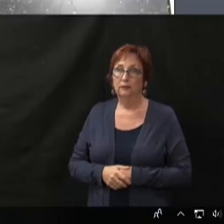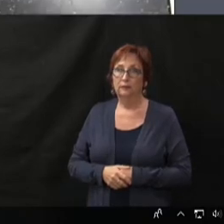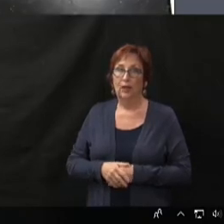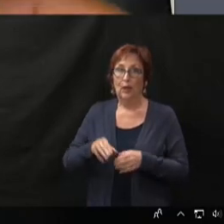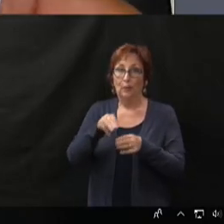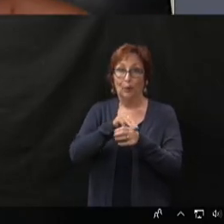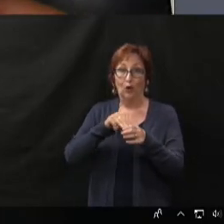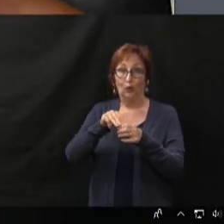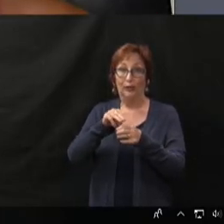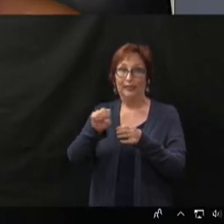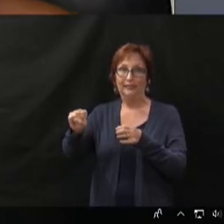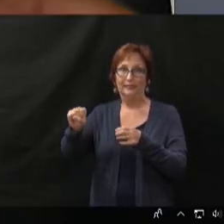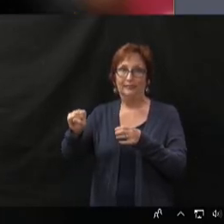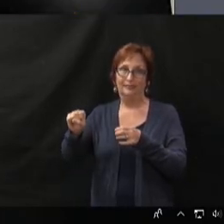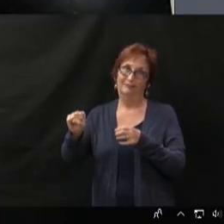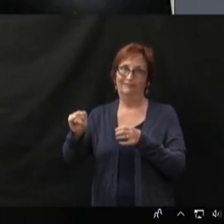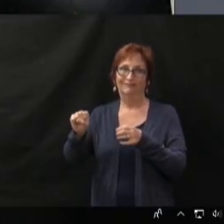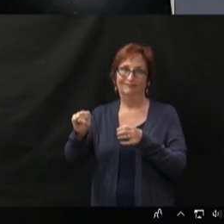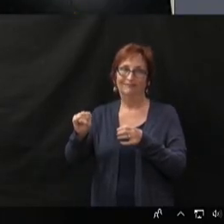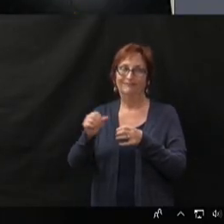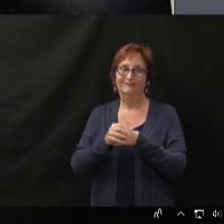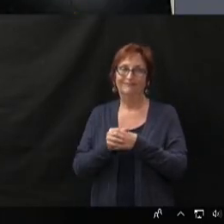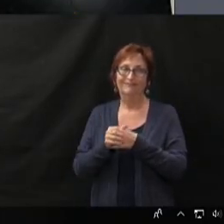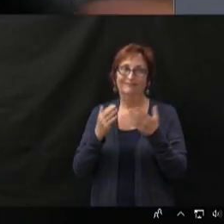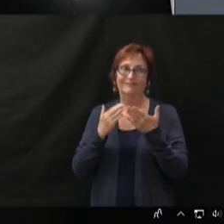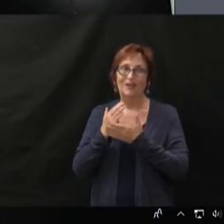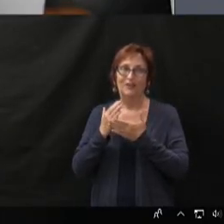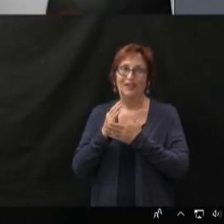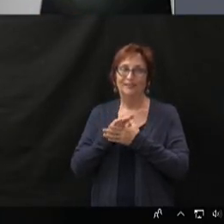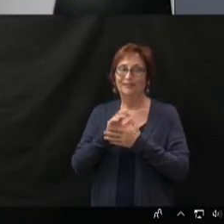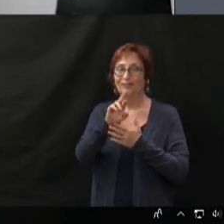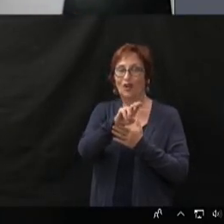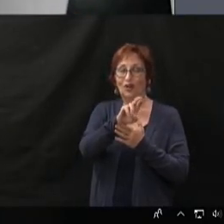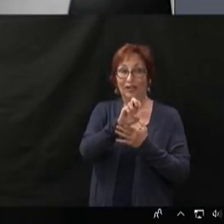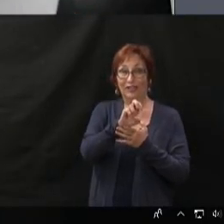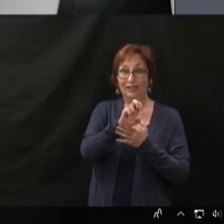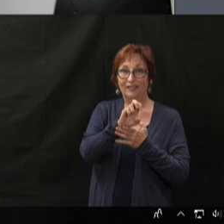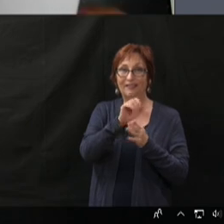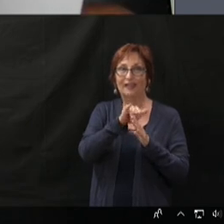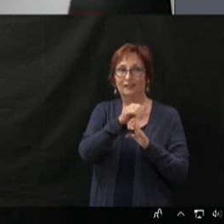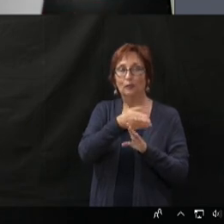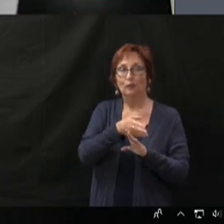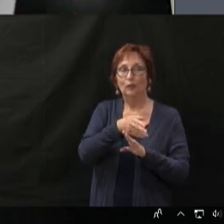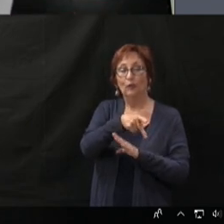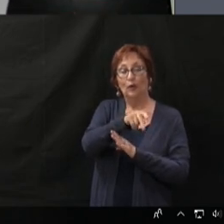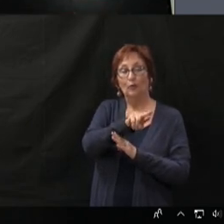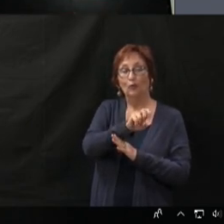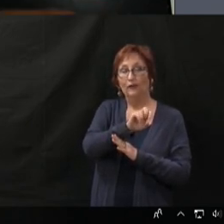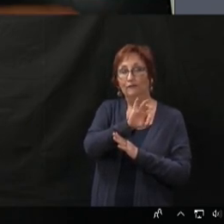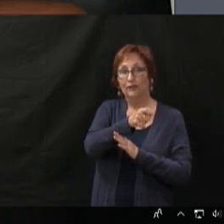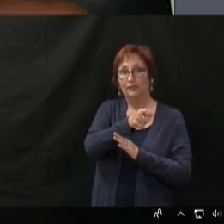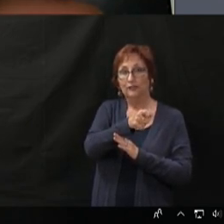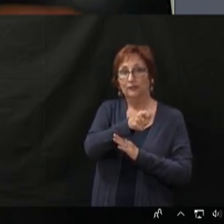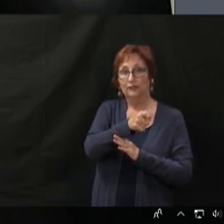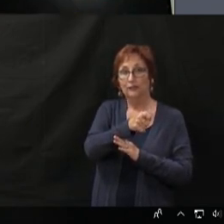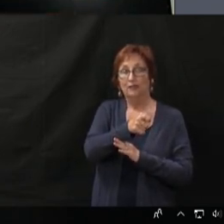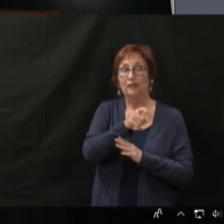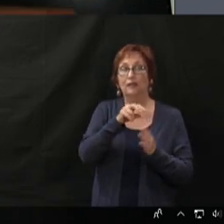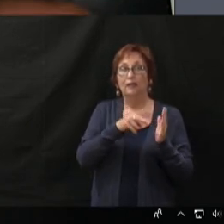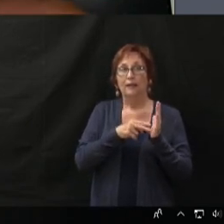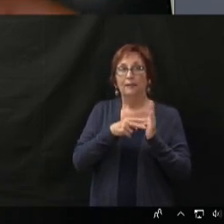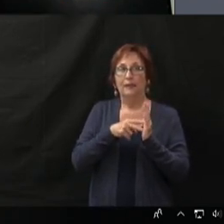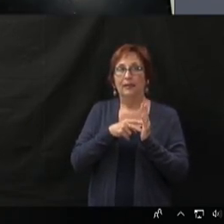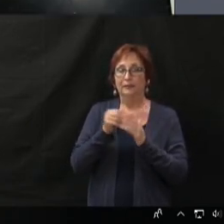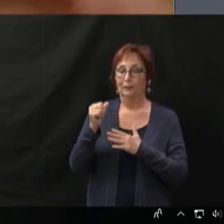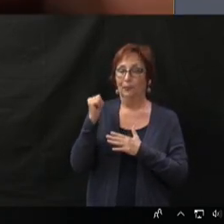margaritas. Okay. All right. RE is a prefix. It means